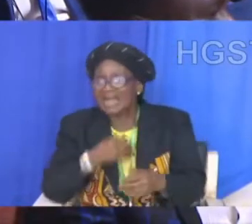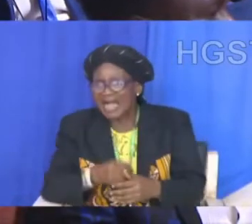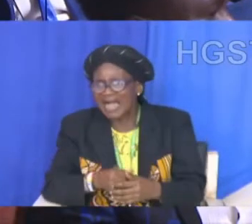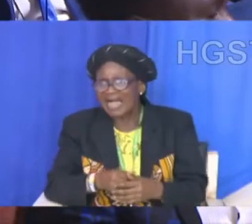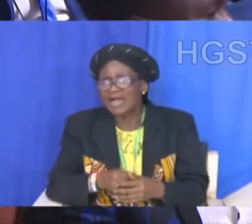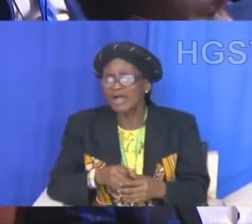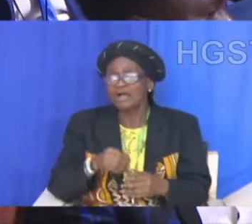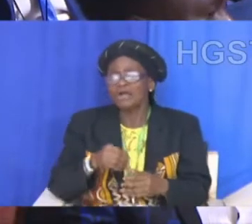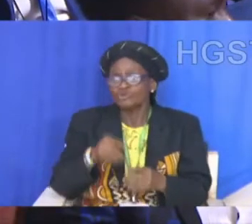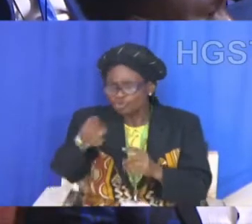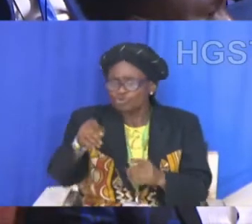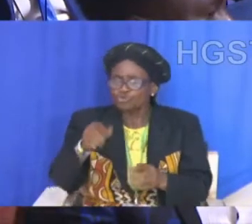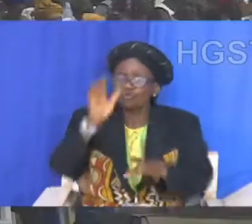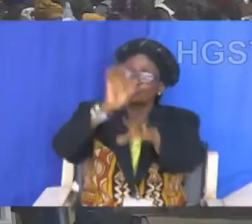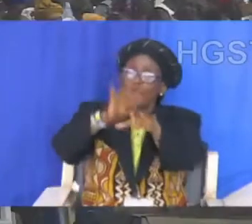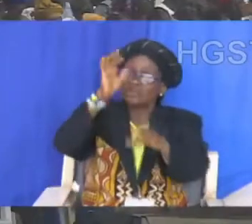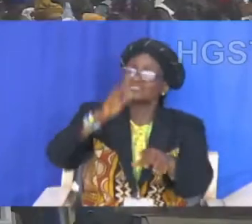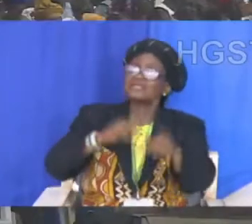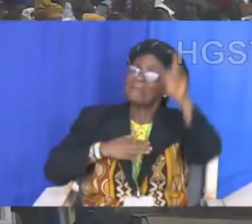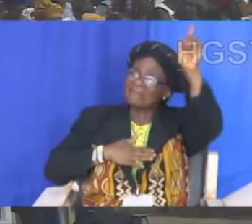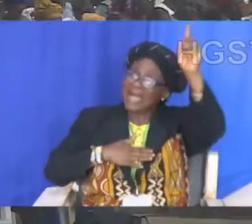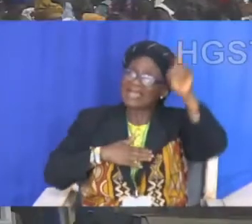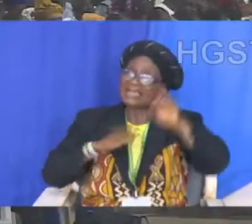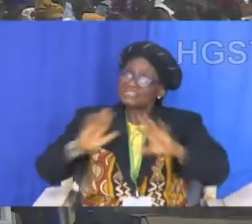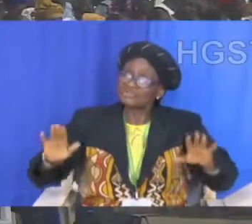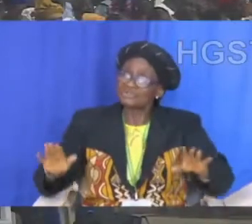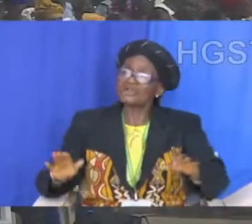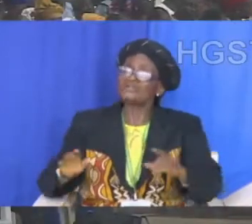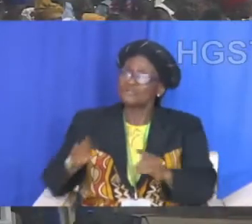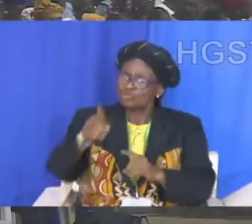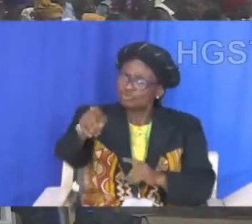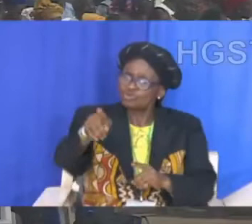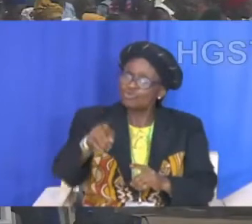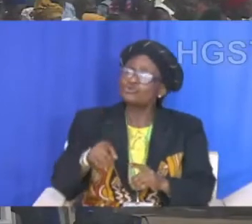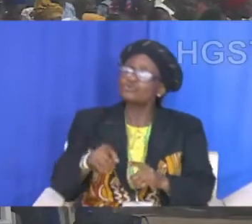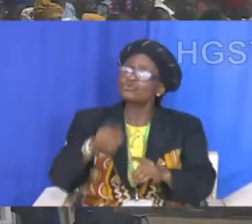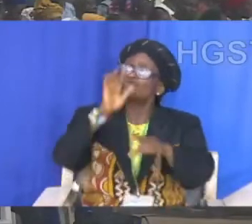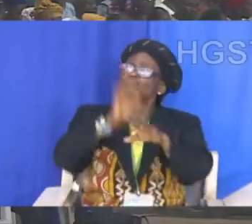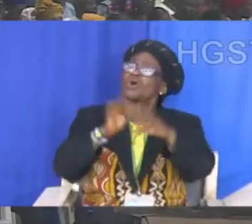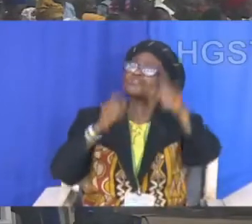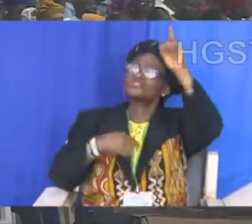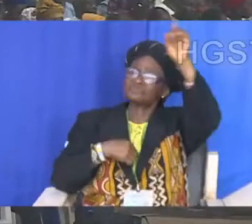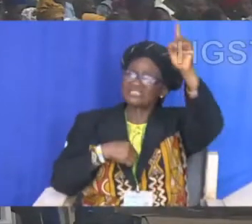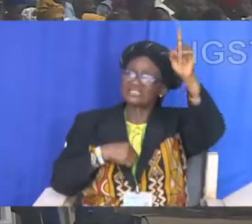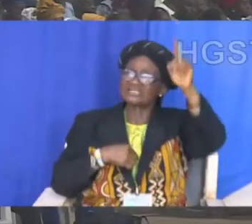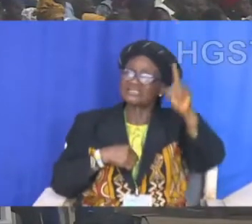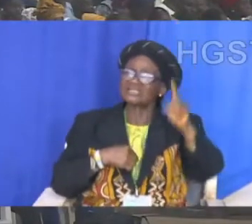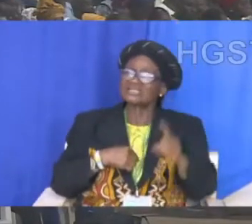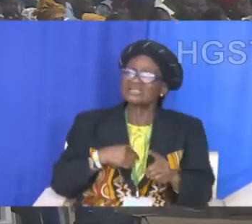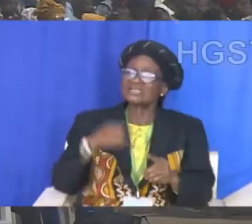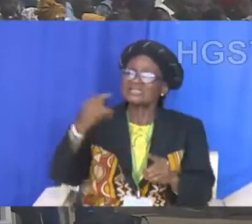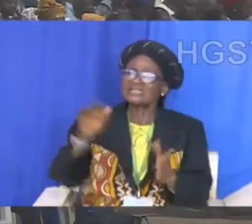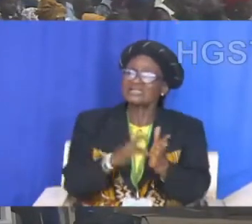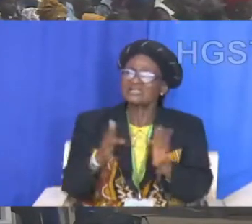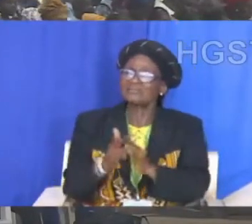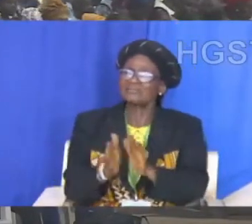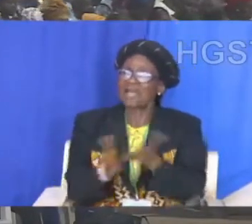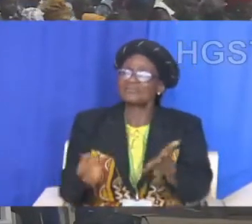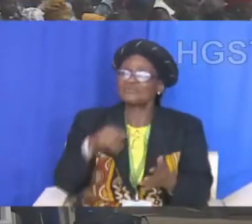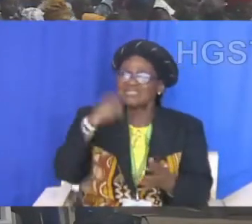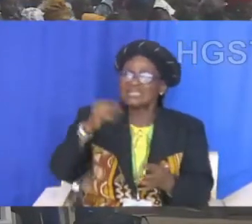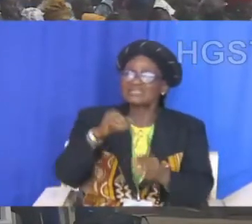my children, you touch me." In fact, the Bible says in Zechariah chapter 2, verse